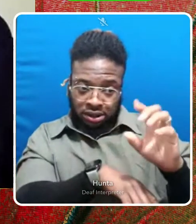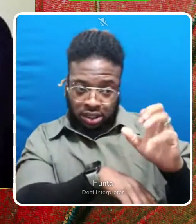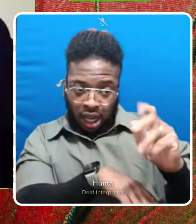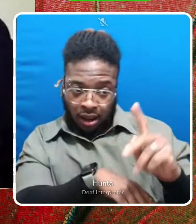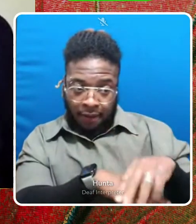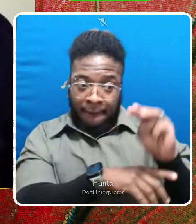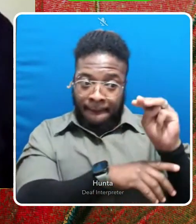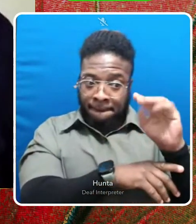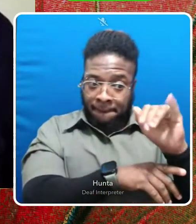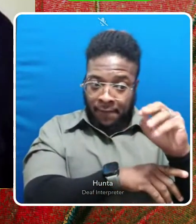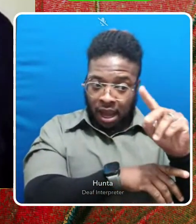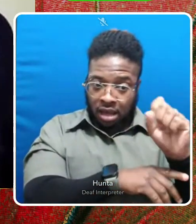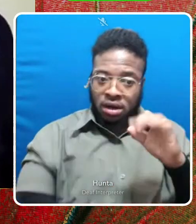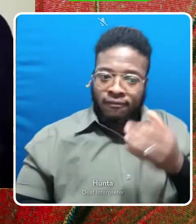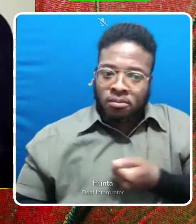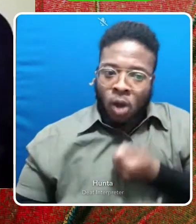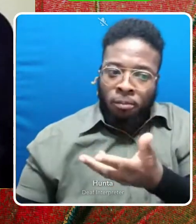stage.